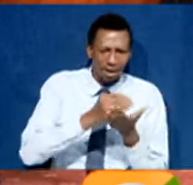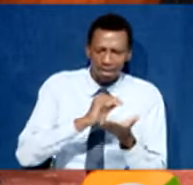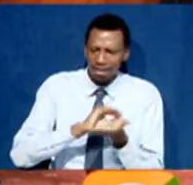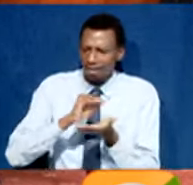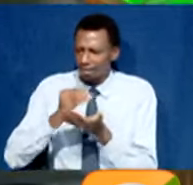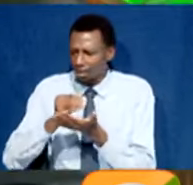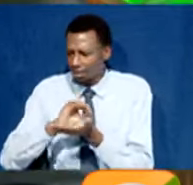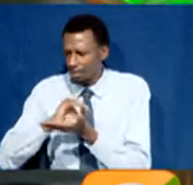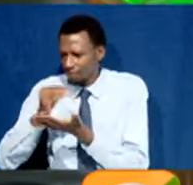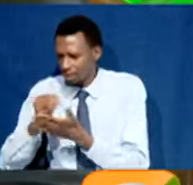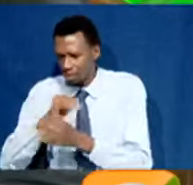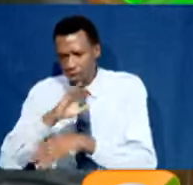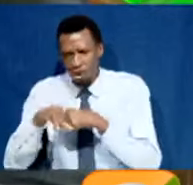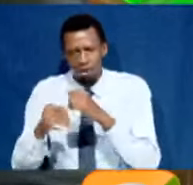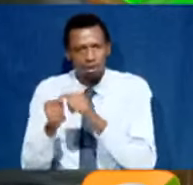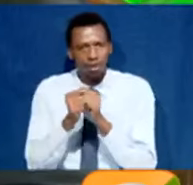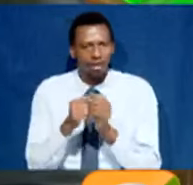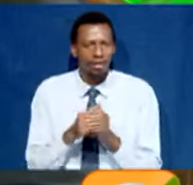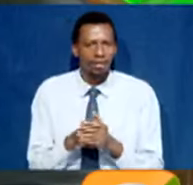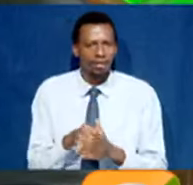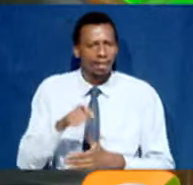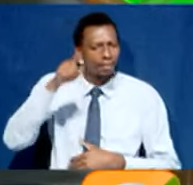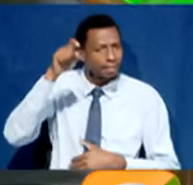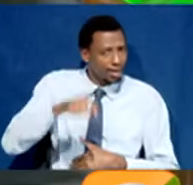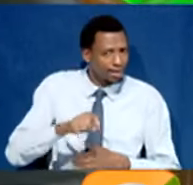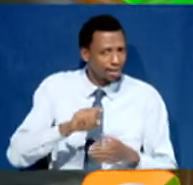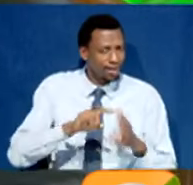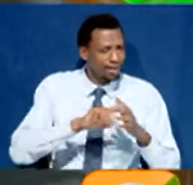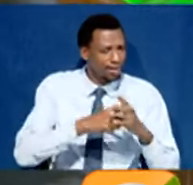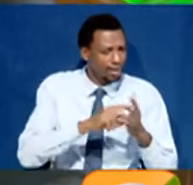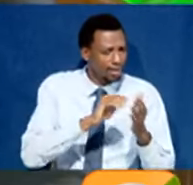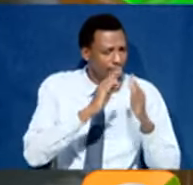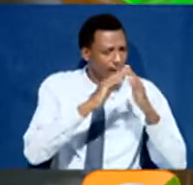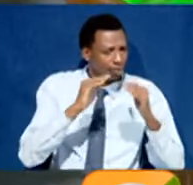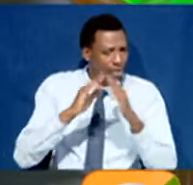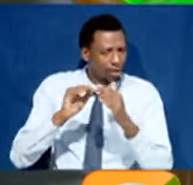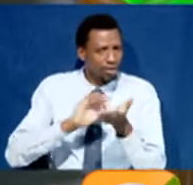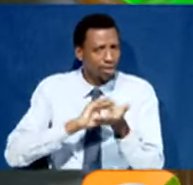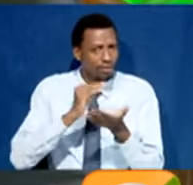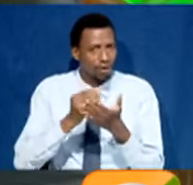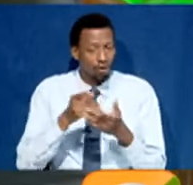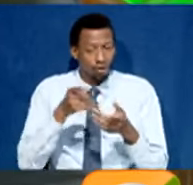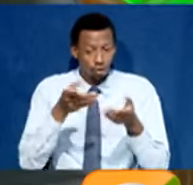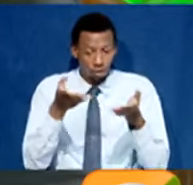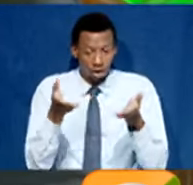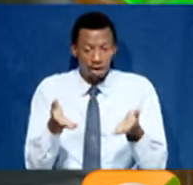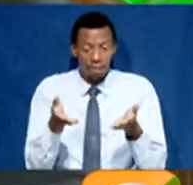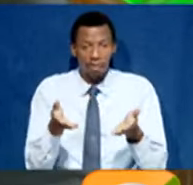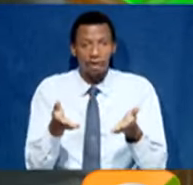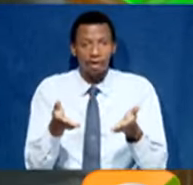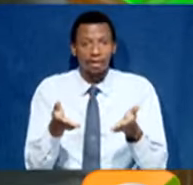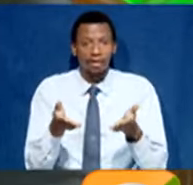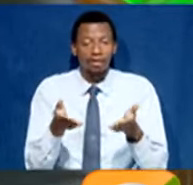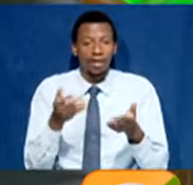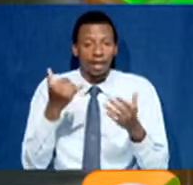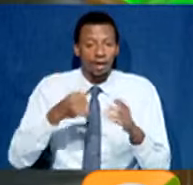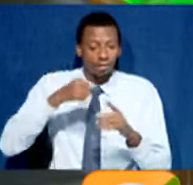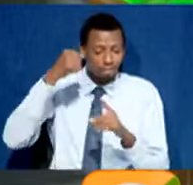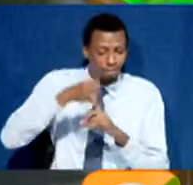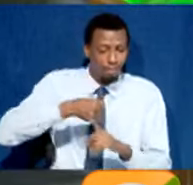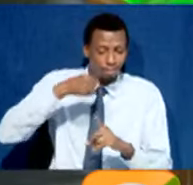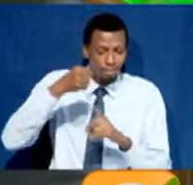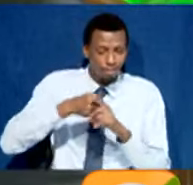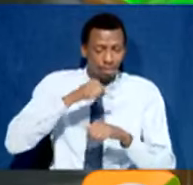of, was it a must that you start the housing fund? You are here fighting the fire of housing. Mm-hmm. Again, you